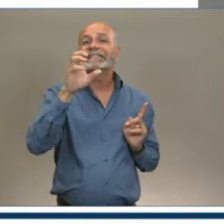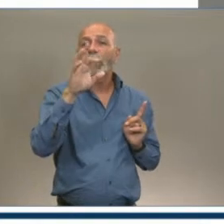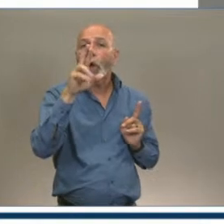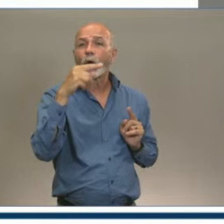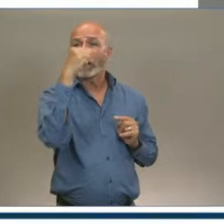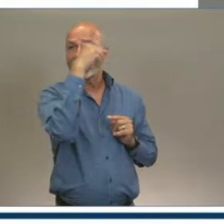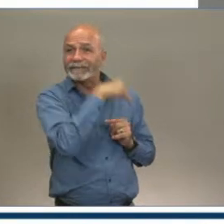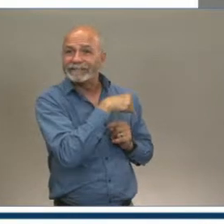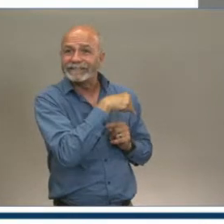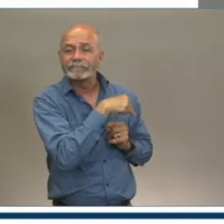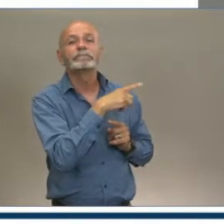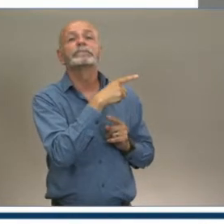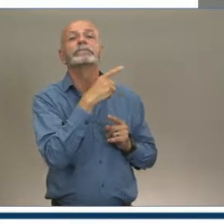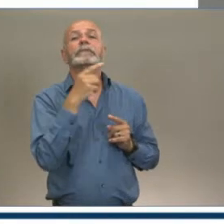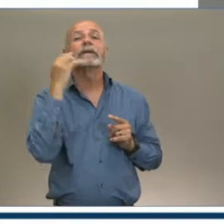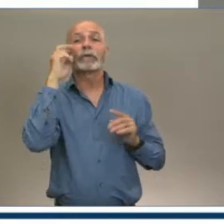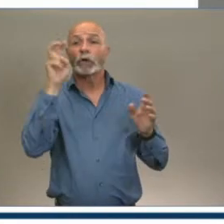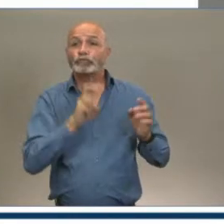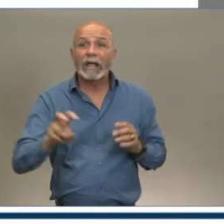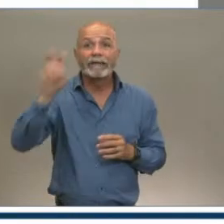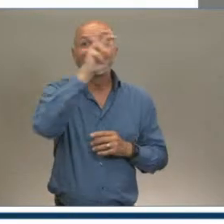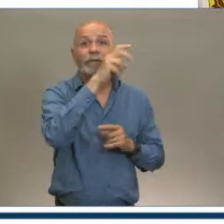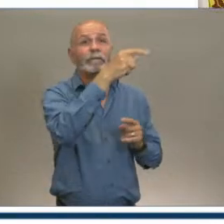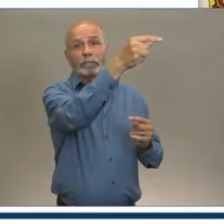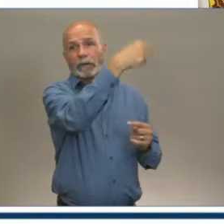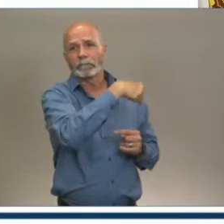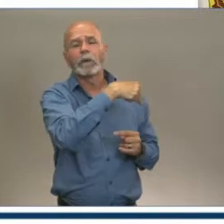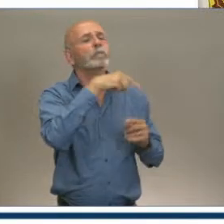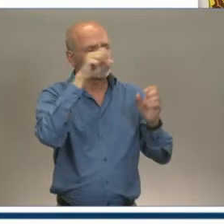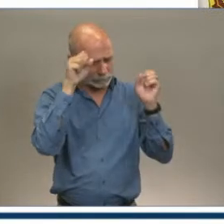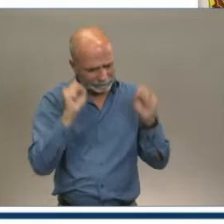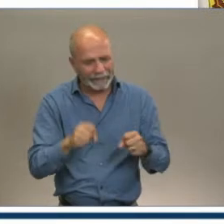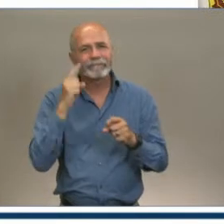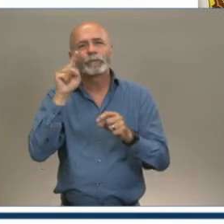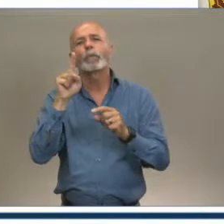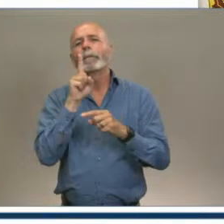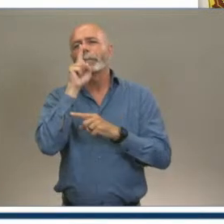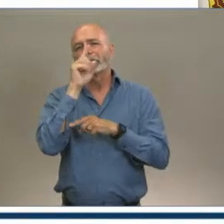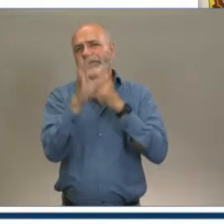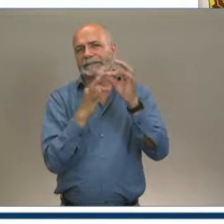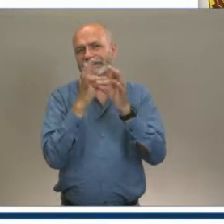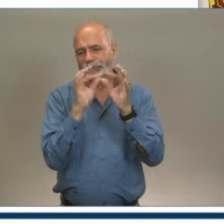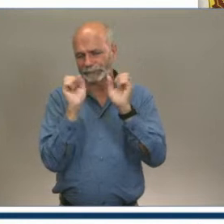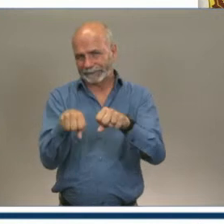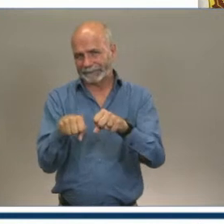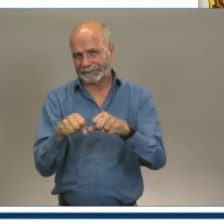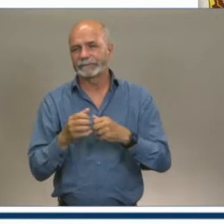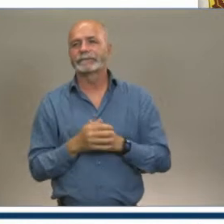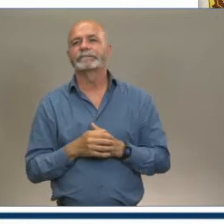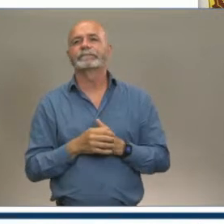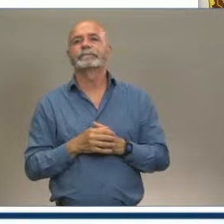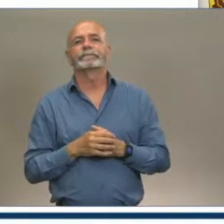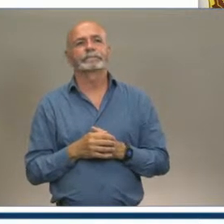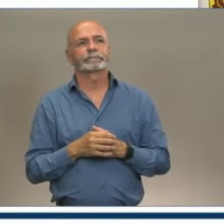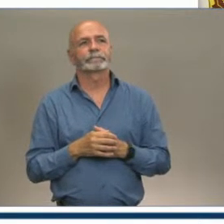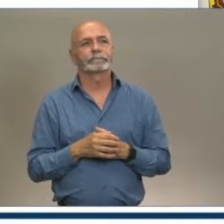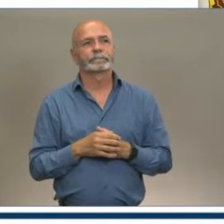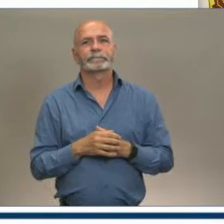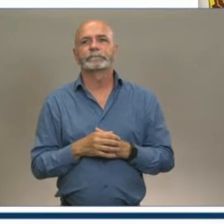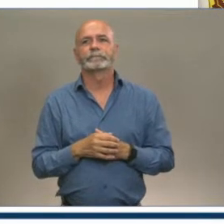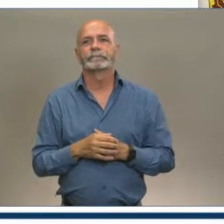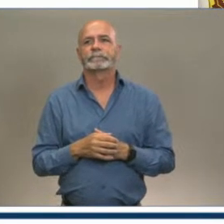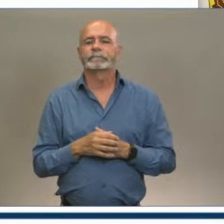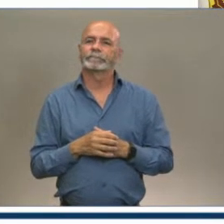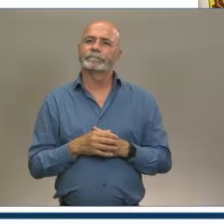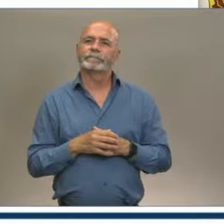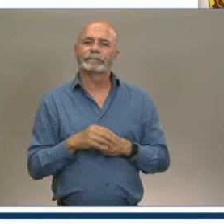though travelers who are here in the province temporarily. Victoria, do you have a follow-up question? Thanks. And Premier Rankin,